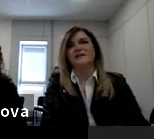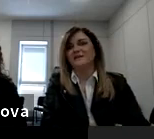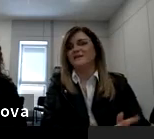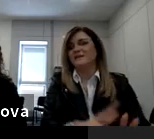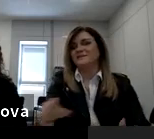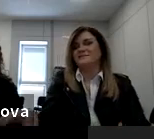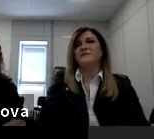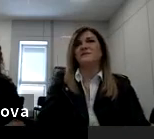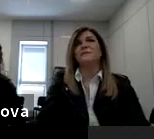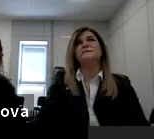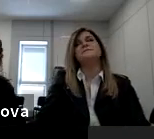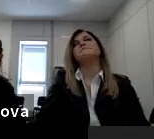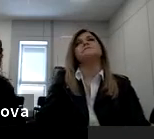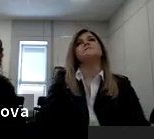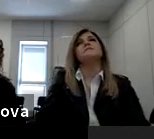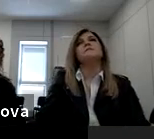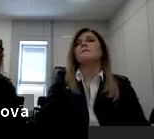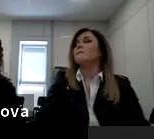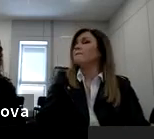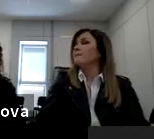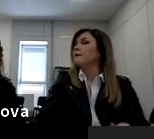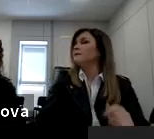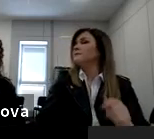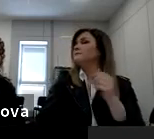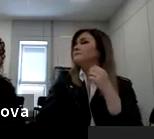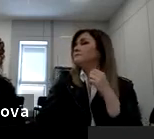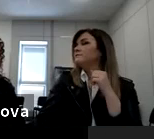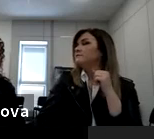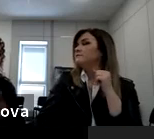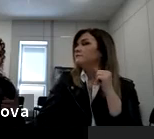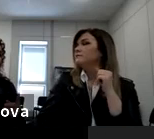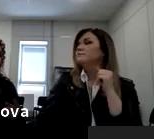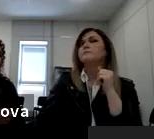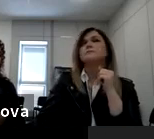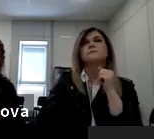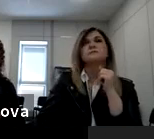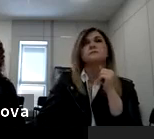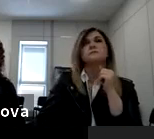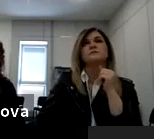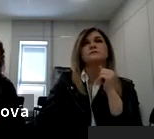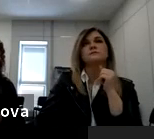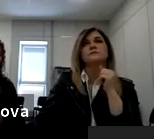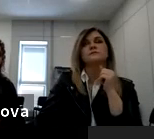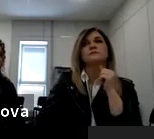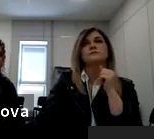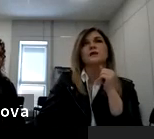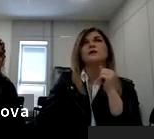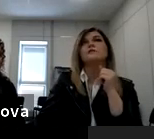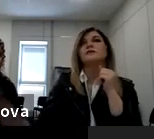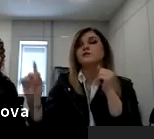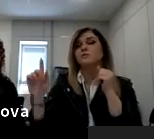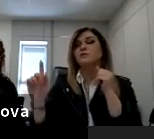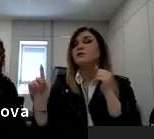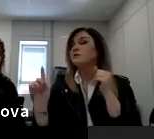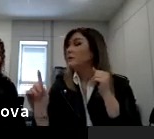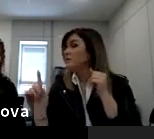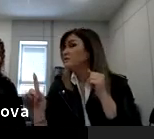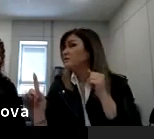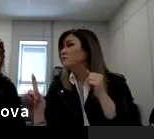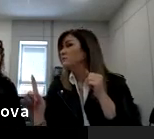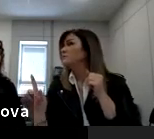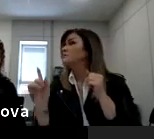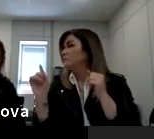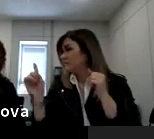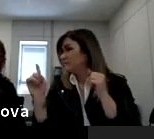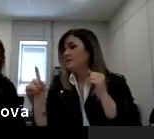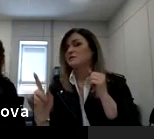money unneeded. And 5 pixels per 1 tube is commonly used. One tube, you mean 1 meter